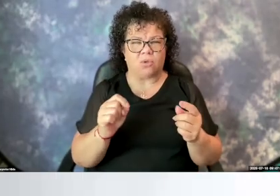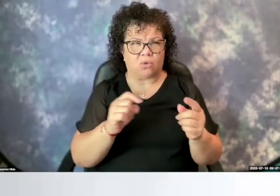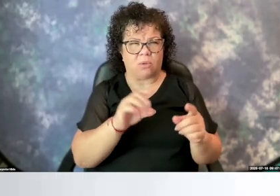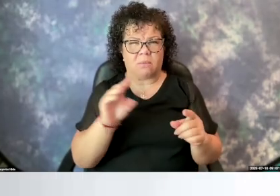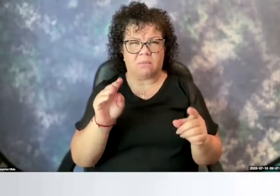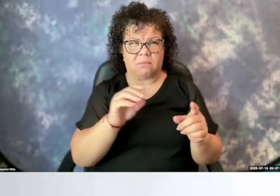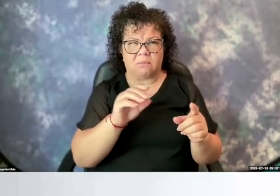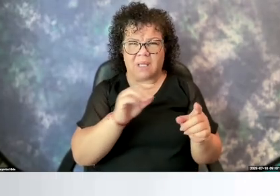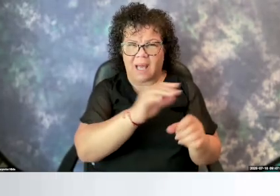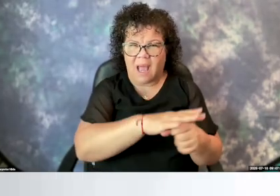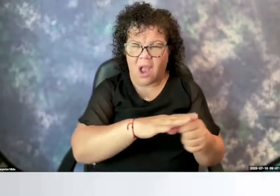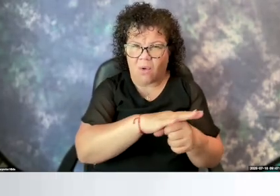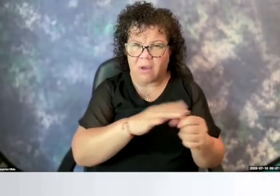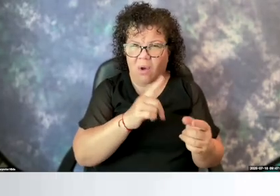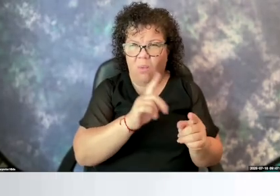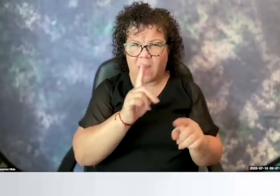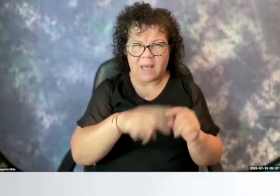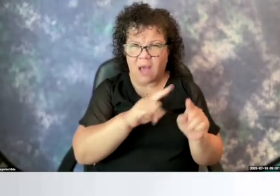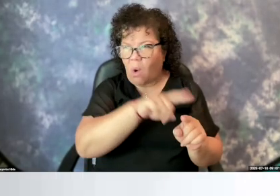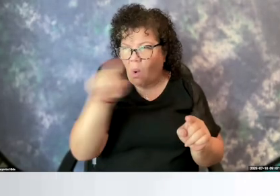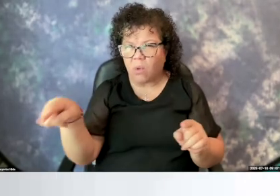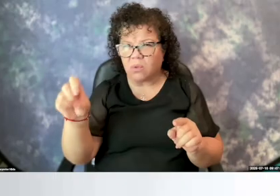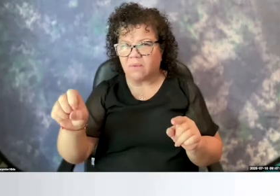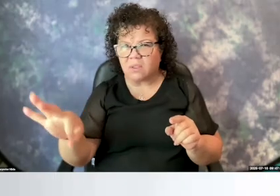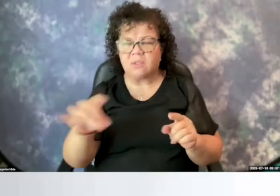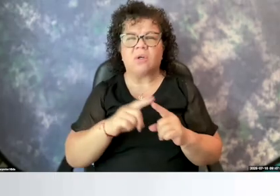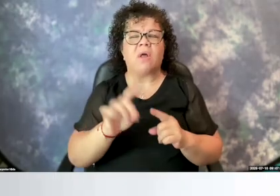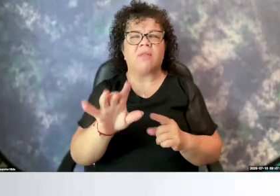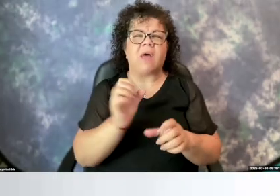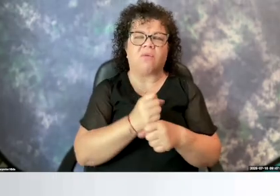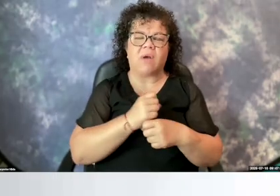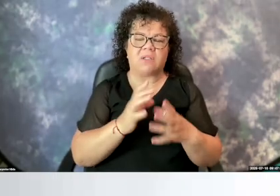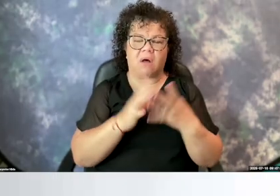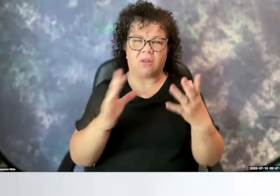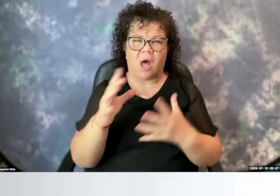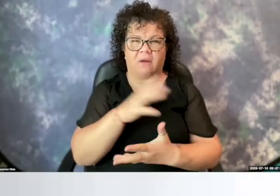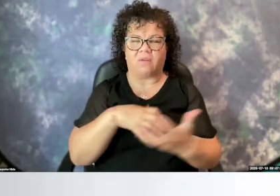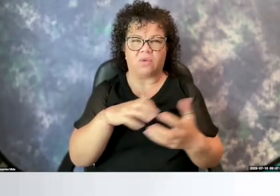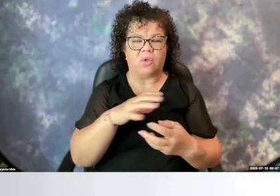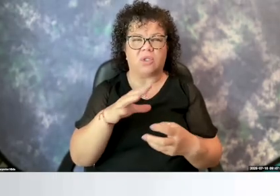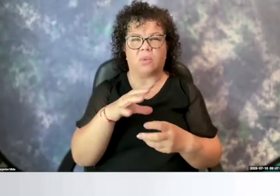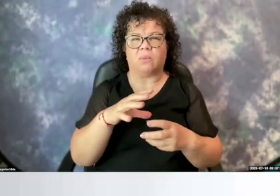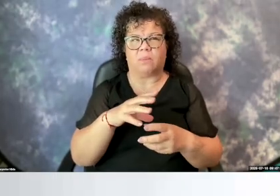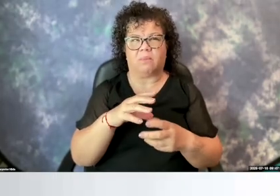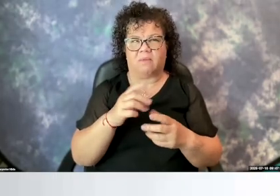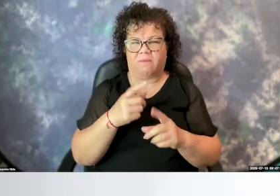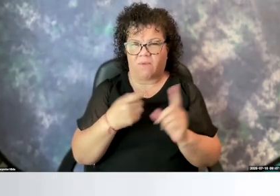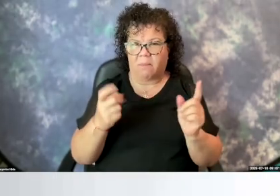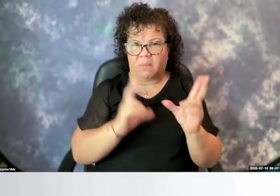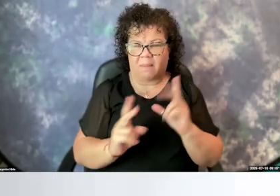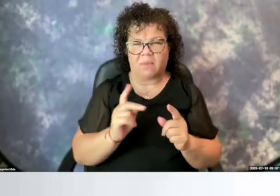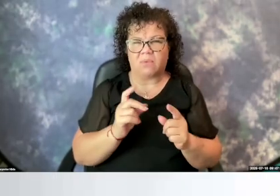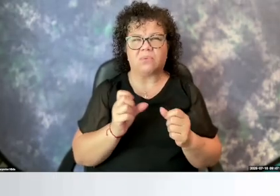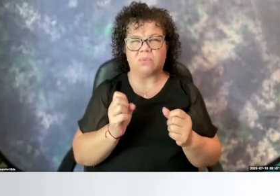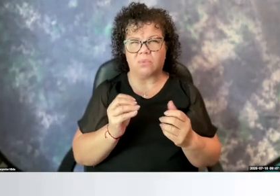District program? And so there creates a clash of terms and conditions, a lot of confusion between our participants. And so